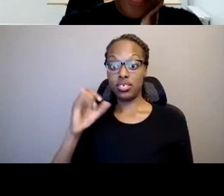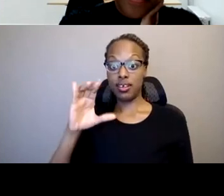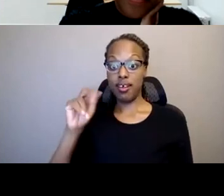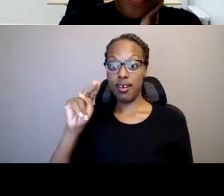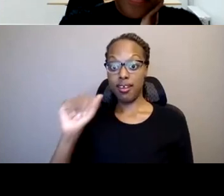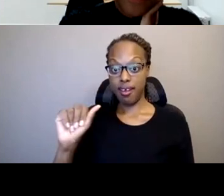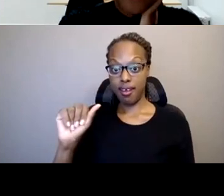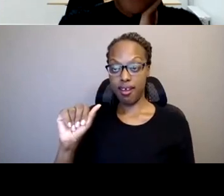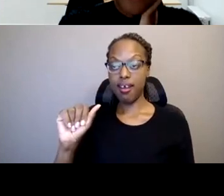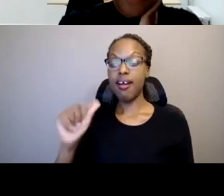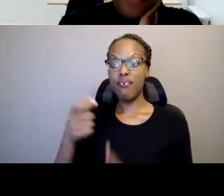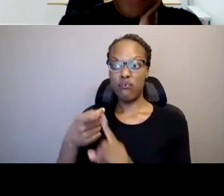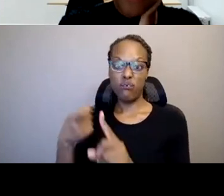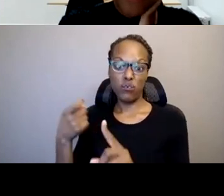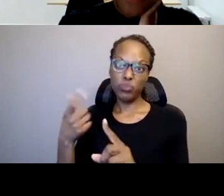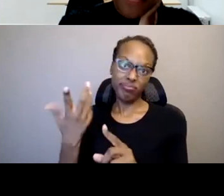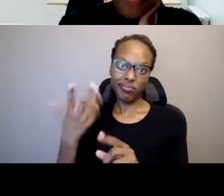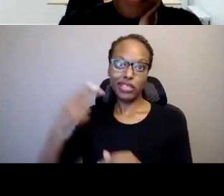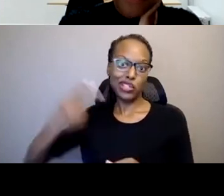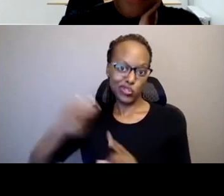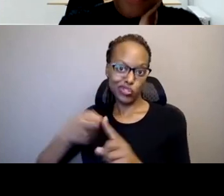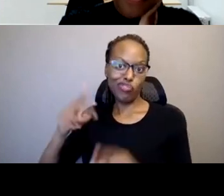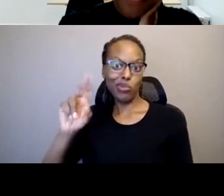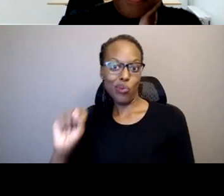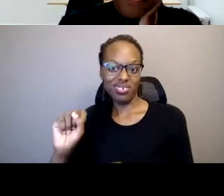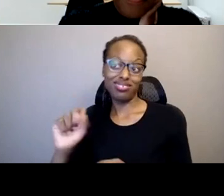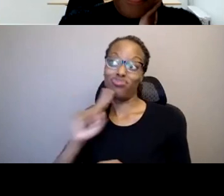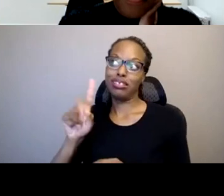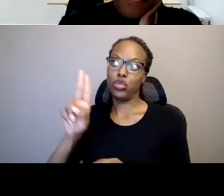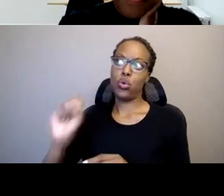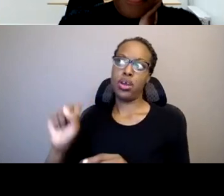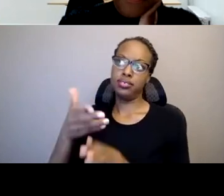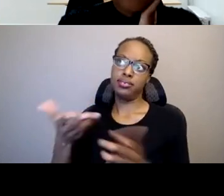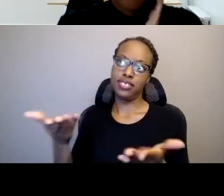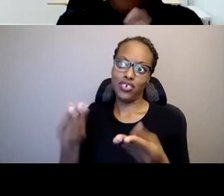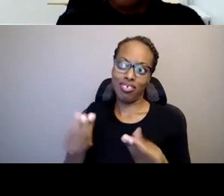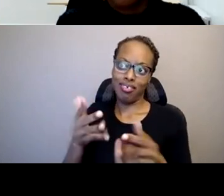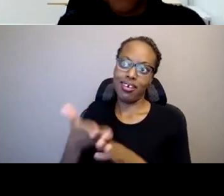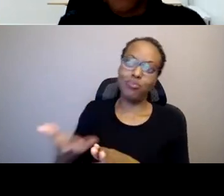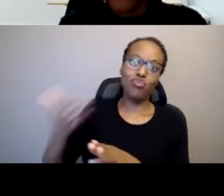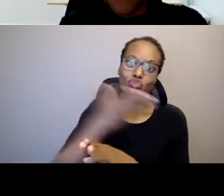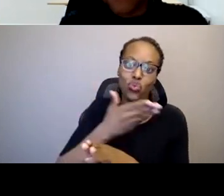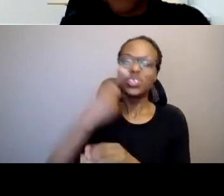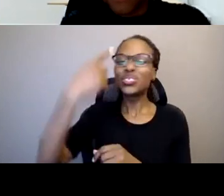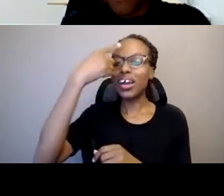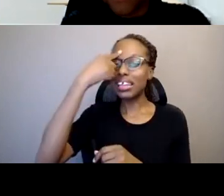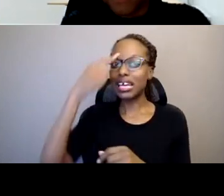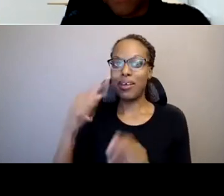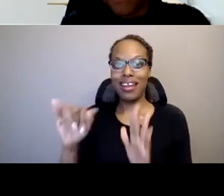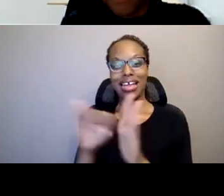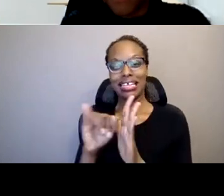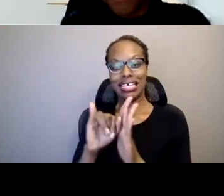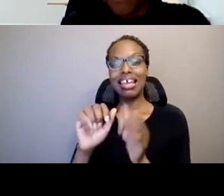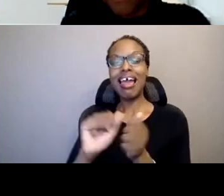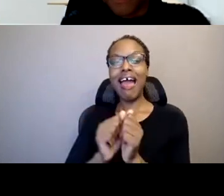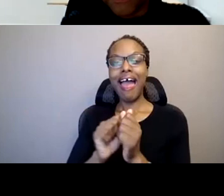before then. And so, I'm often thinking about like shifting identities over time in history. And I think it helps inform my grant